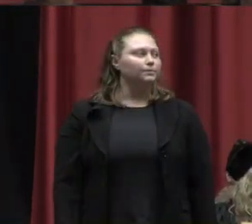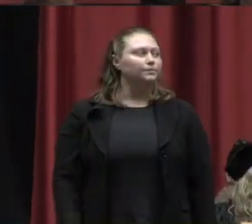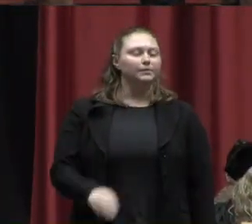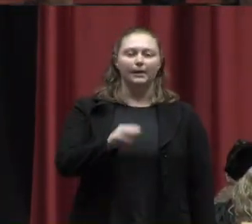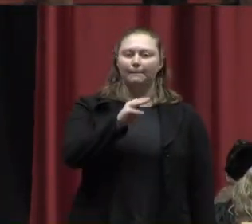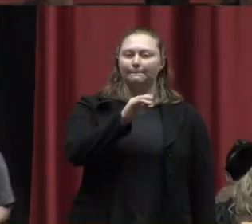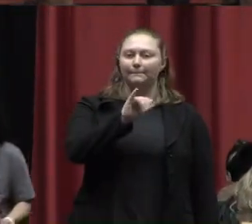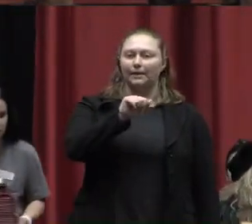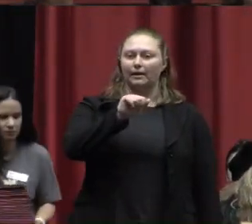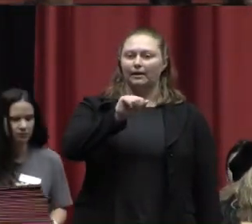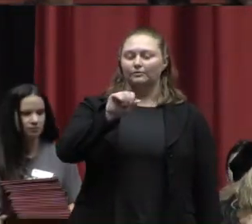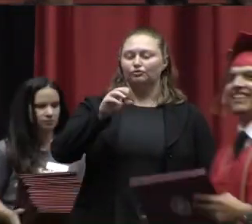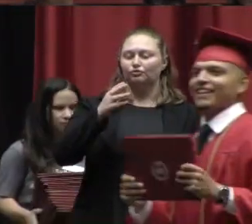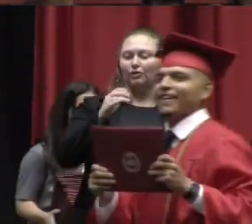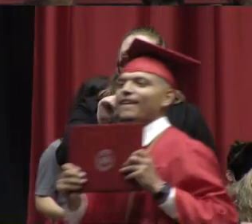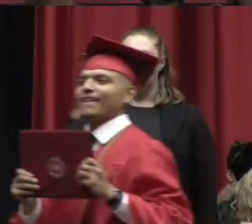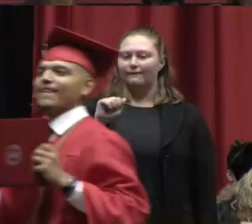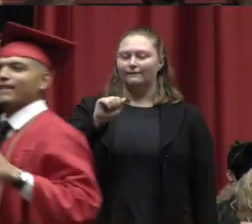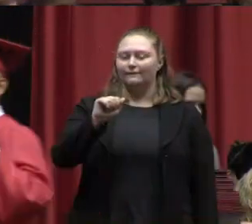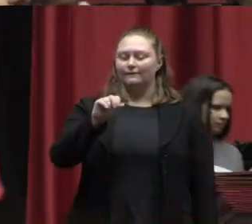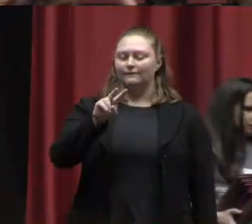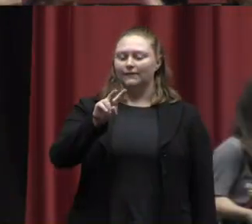Leah Jones.